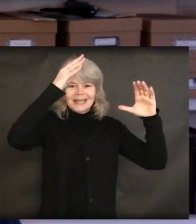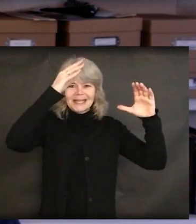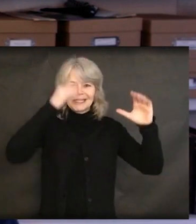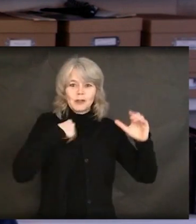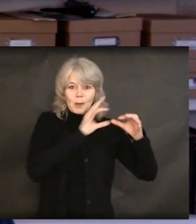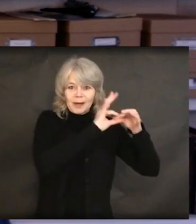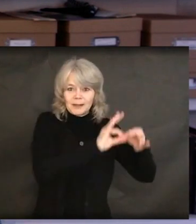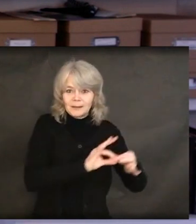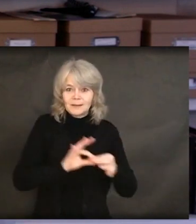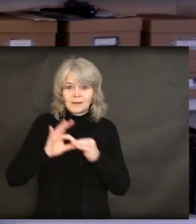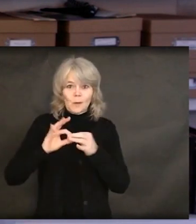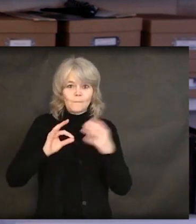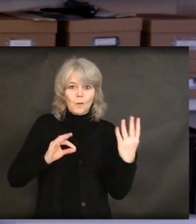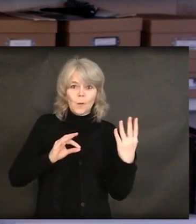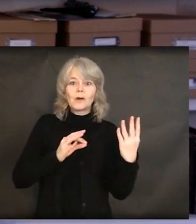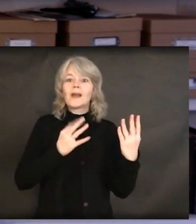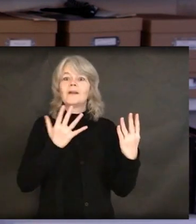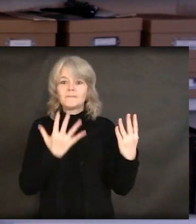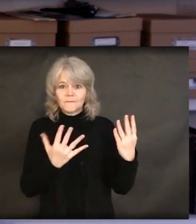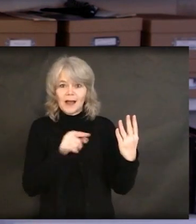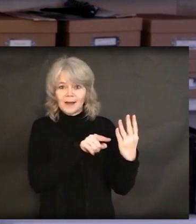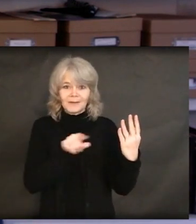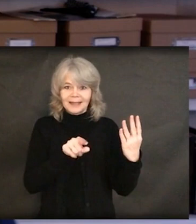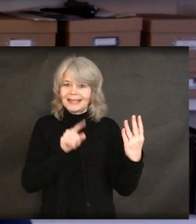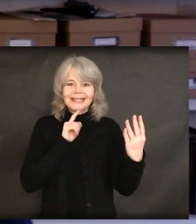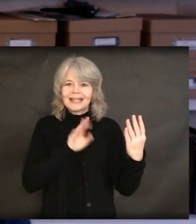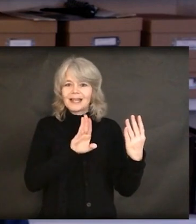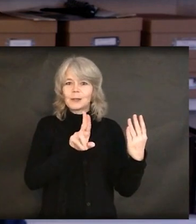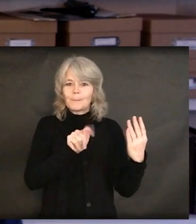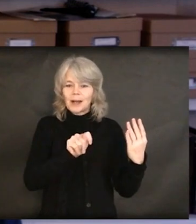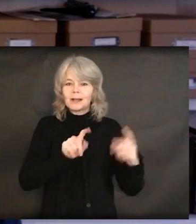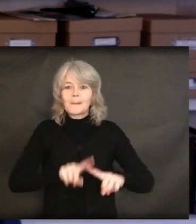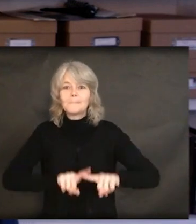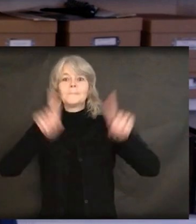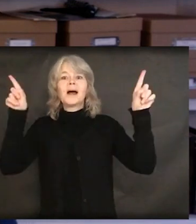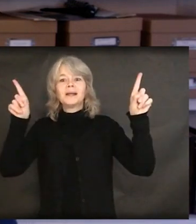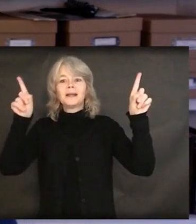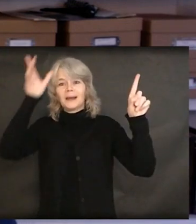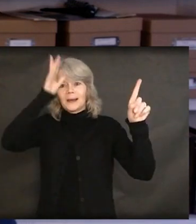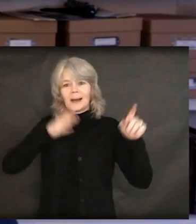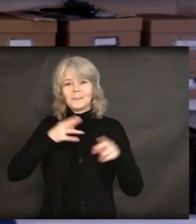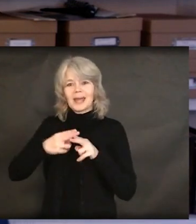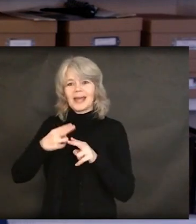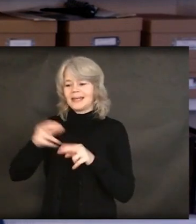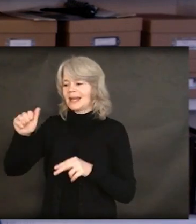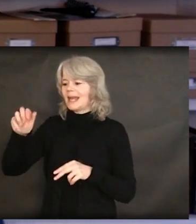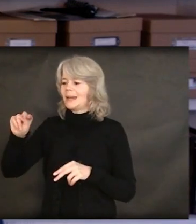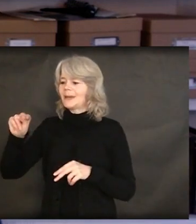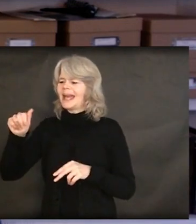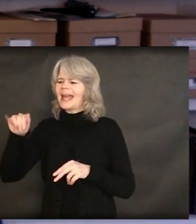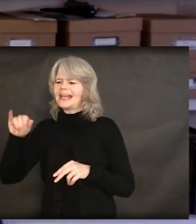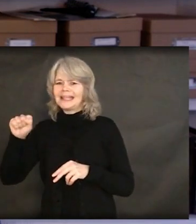but at the beginning of chapter 5. But a man named Ananias, and soon we hear